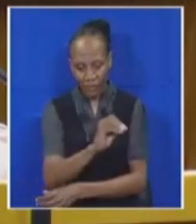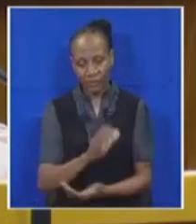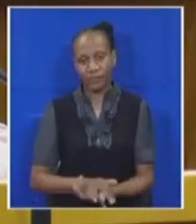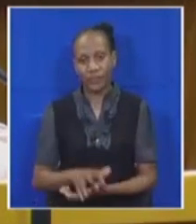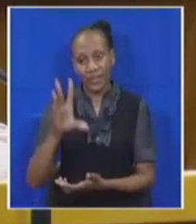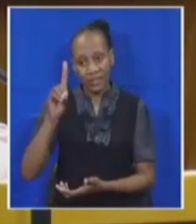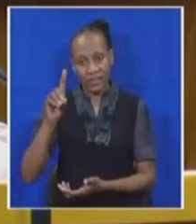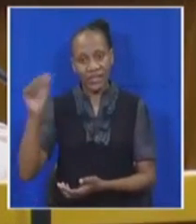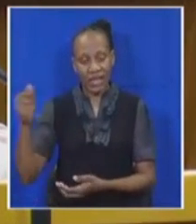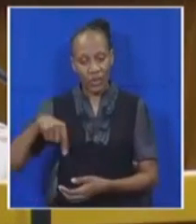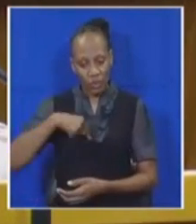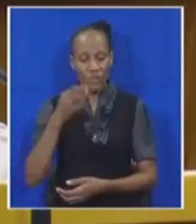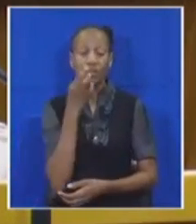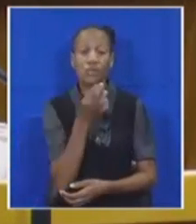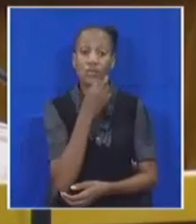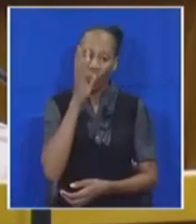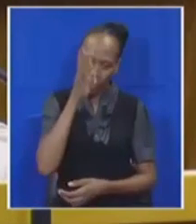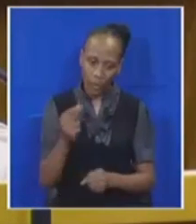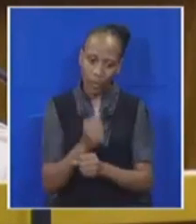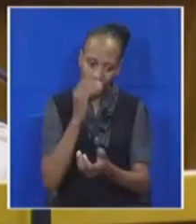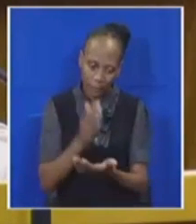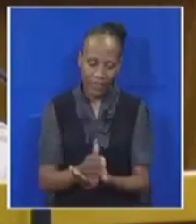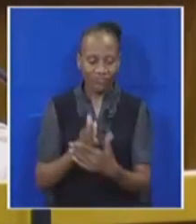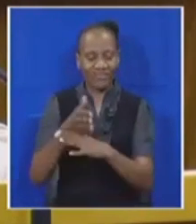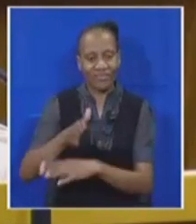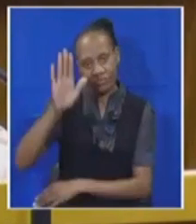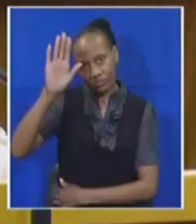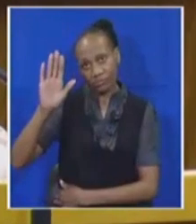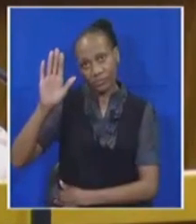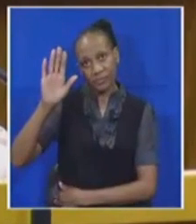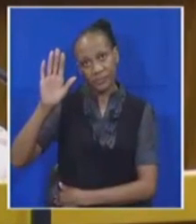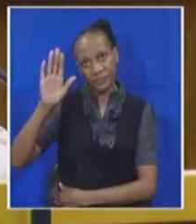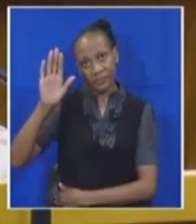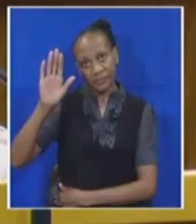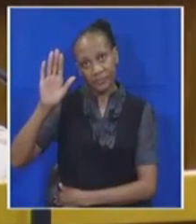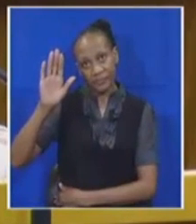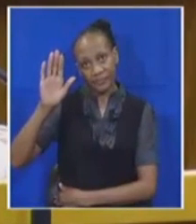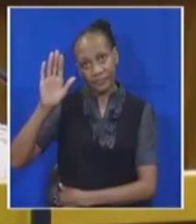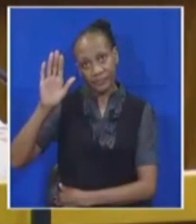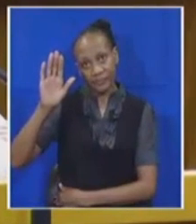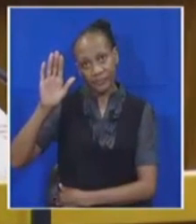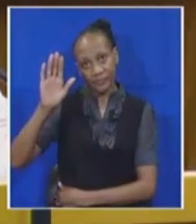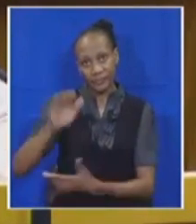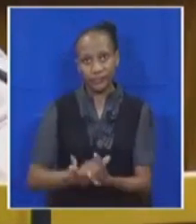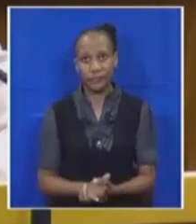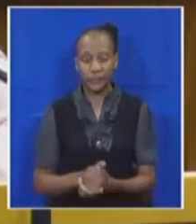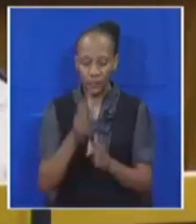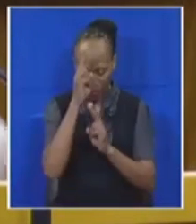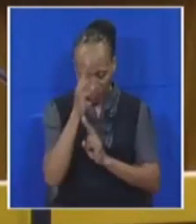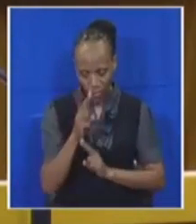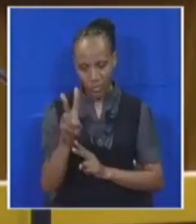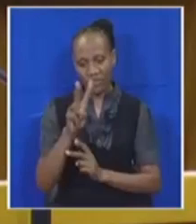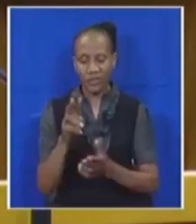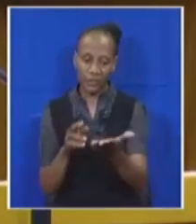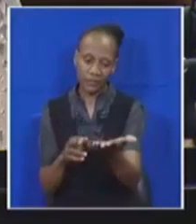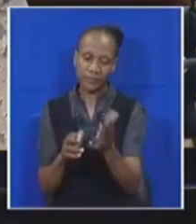we say we will make very sure that those On a point of responsible order, for Chair. stealing your money. Honorable Van Damme, there's a point of